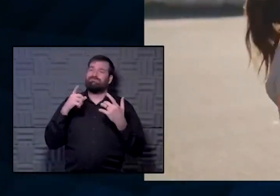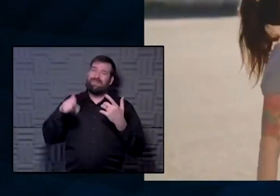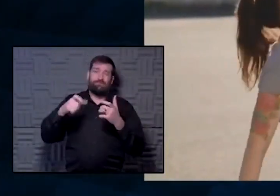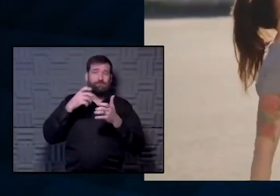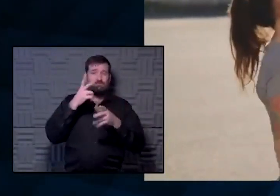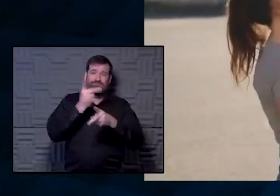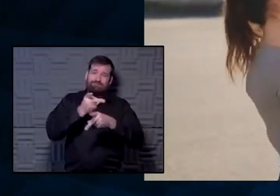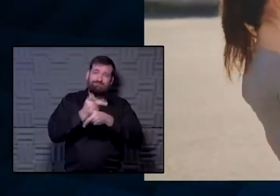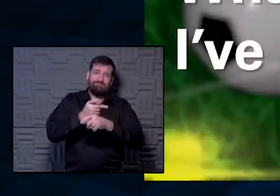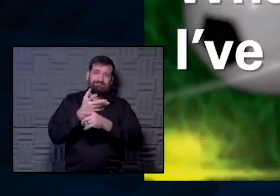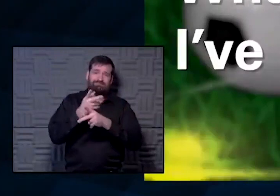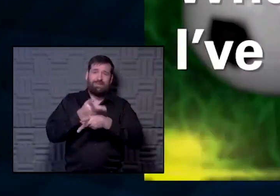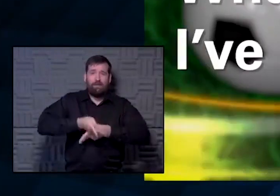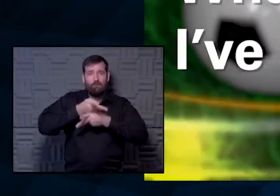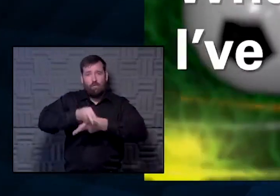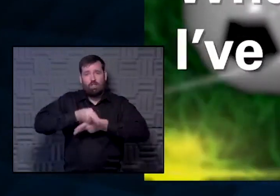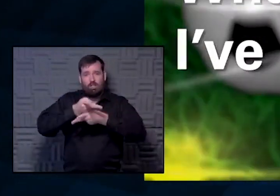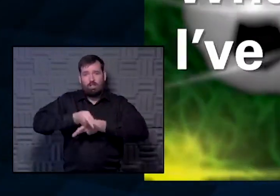being careful about that.